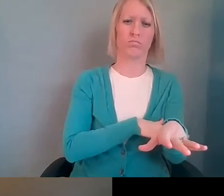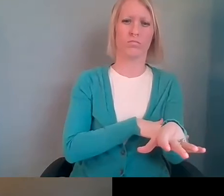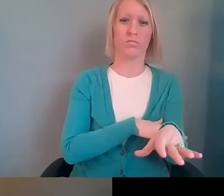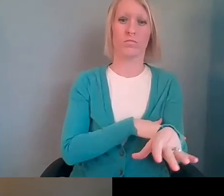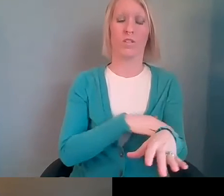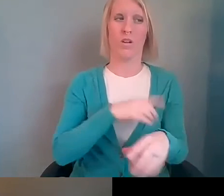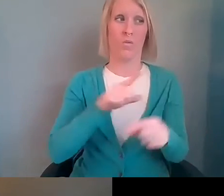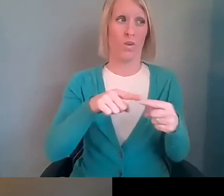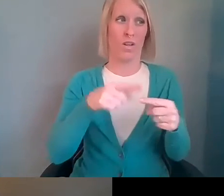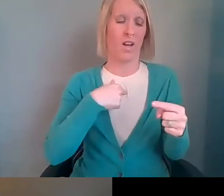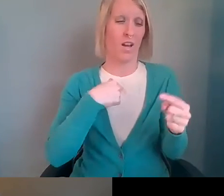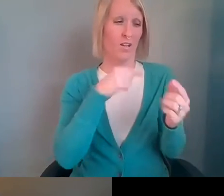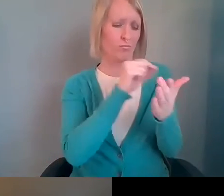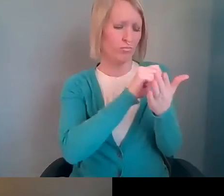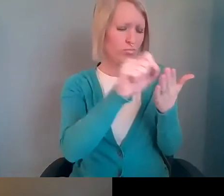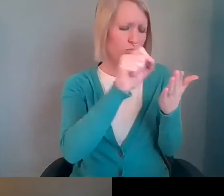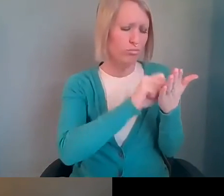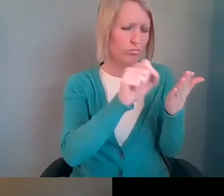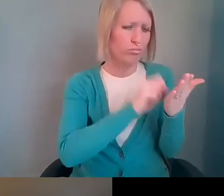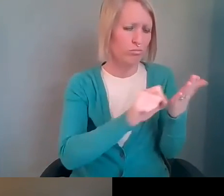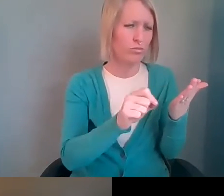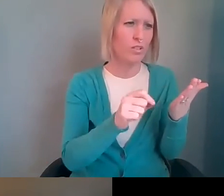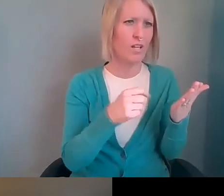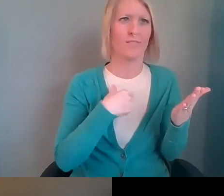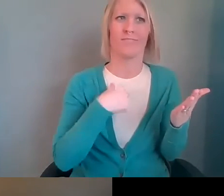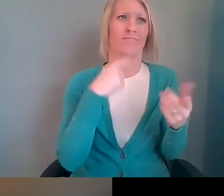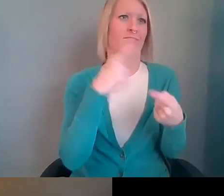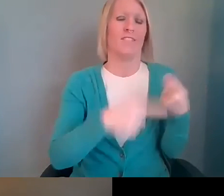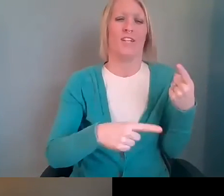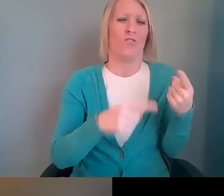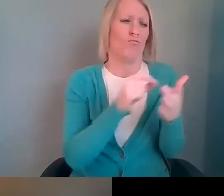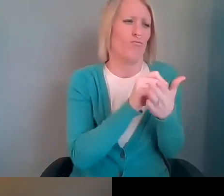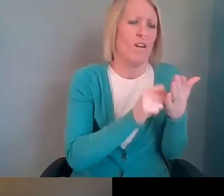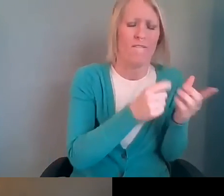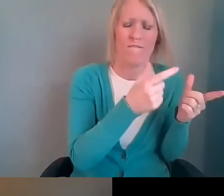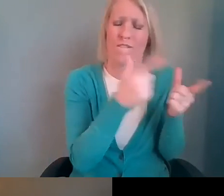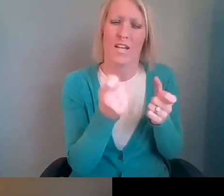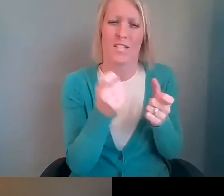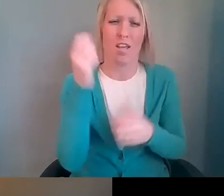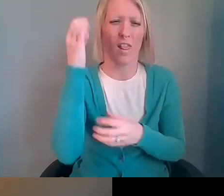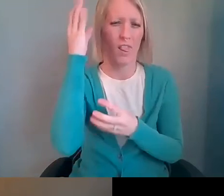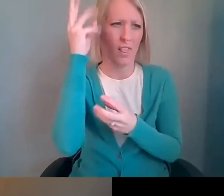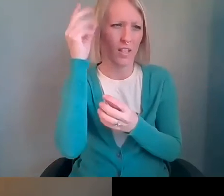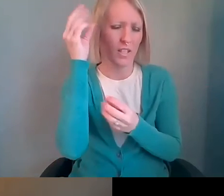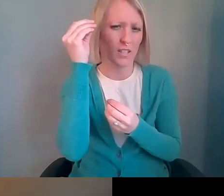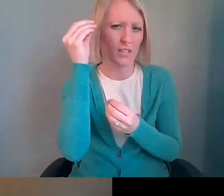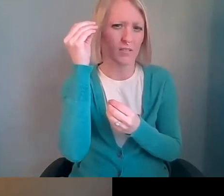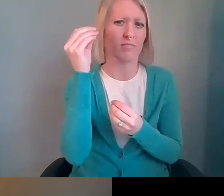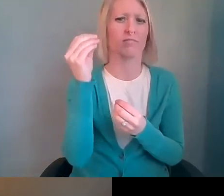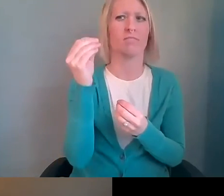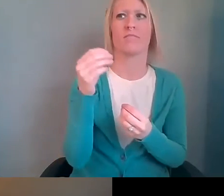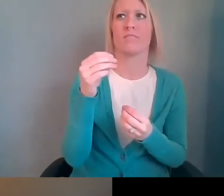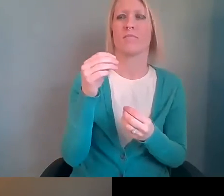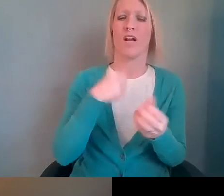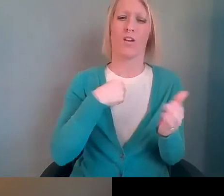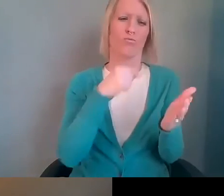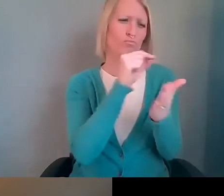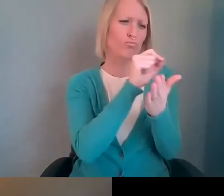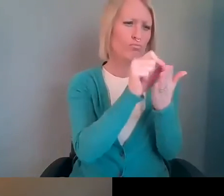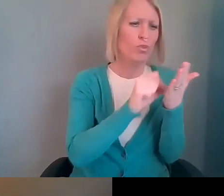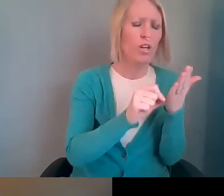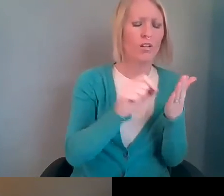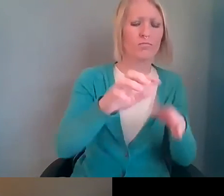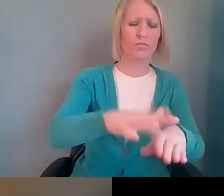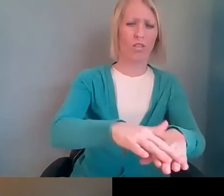think. And so when I'm writing, I have to write very slowly. And I write in